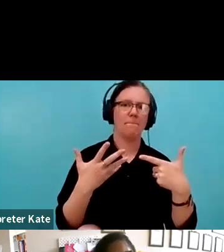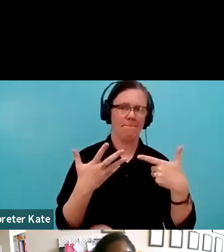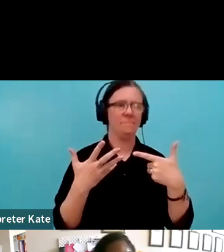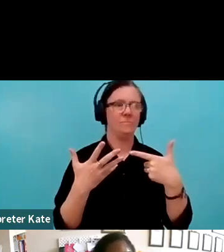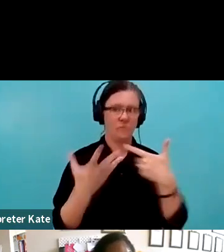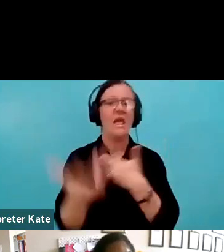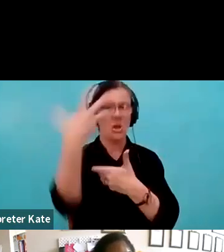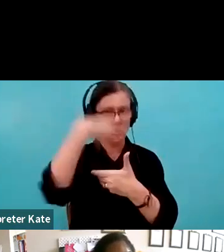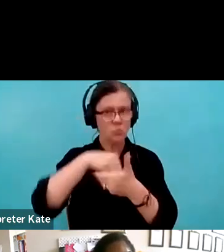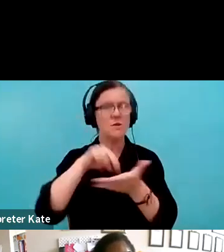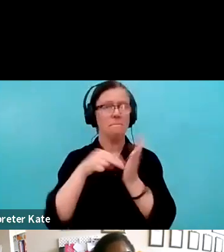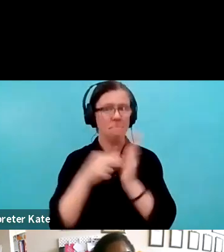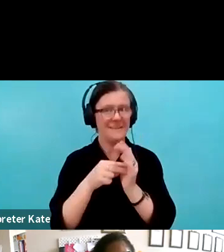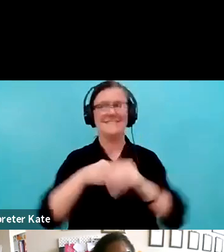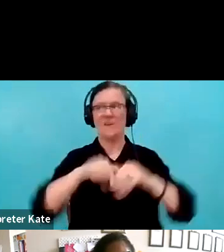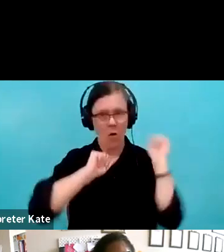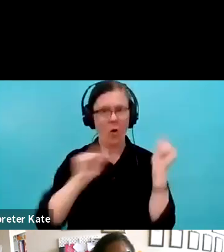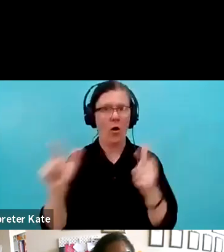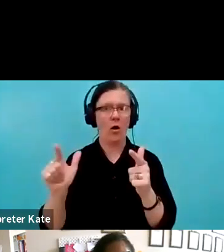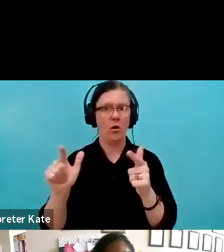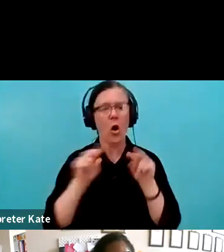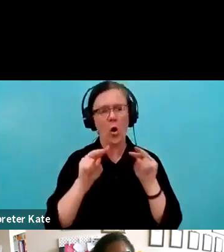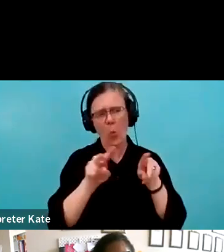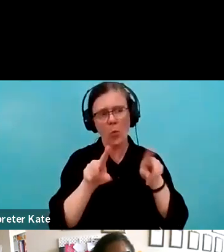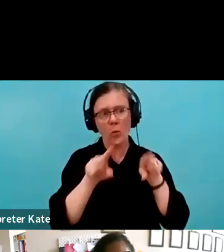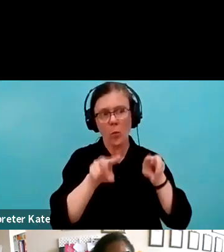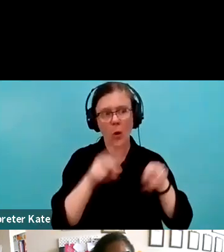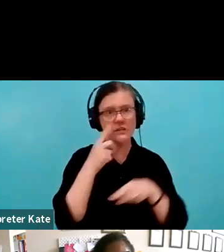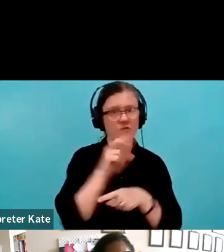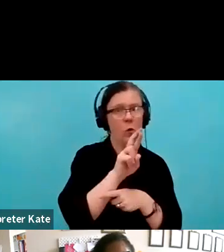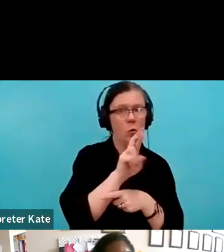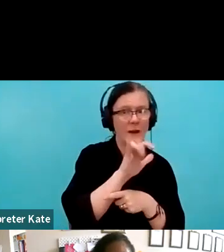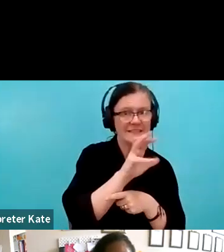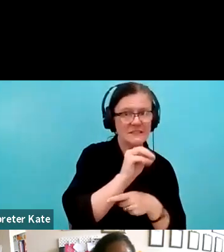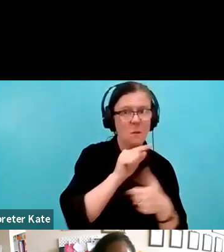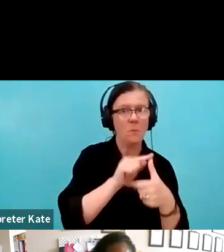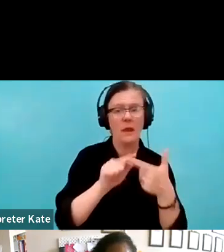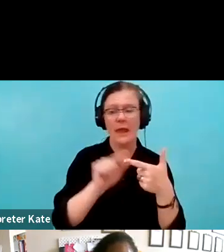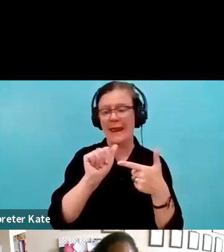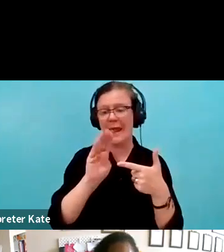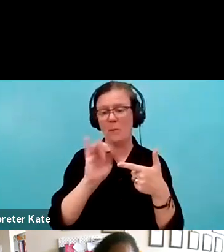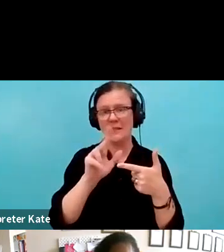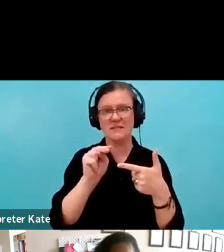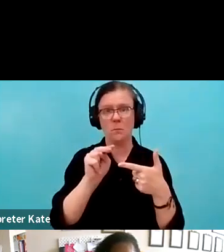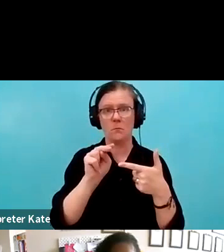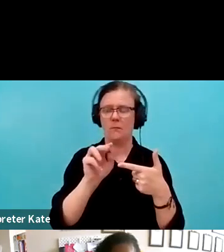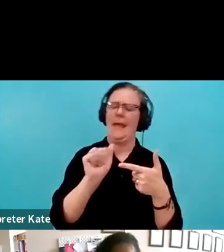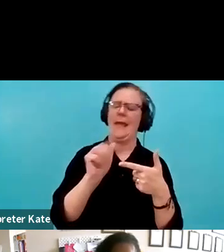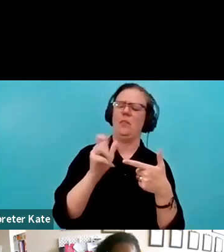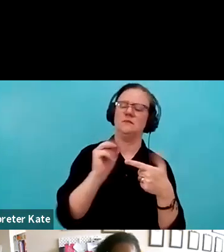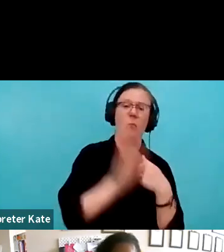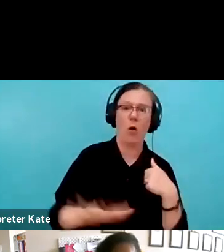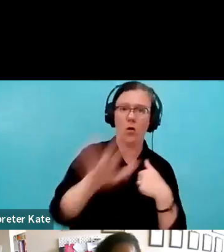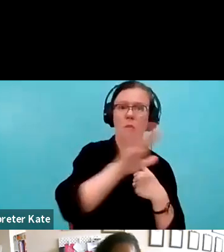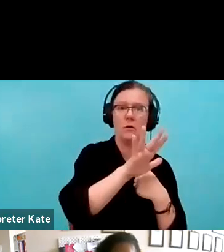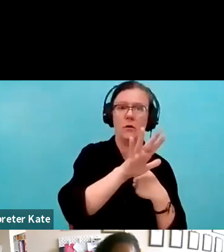inclusion includes people, really looking out for racism and ableism wherever you go, and being willing to stick